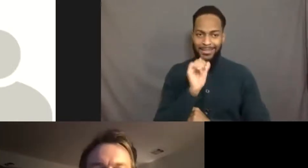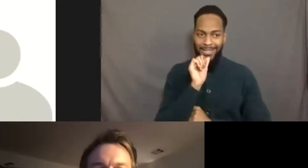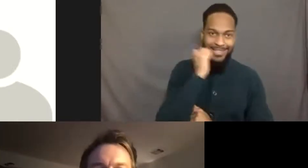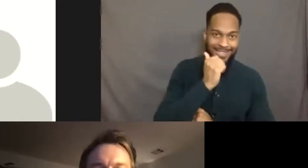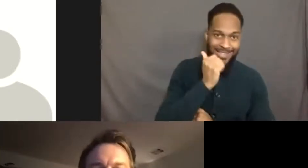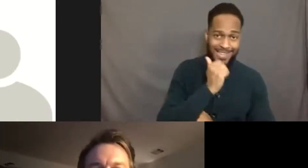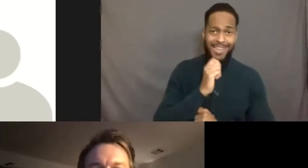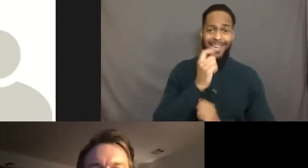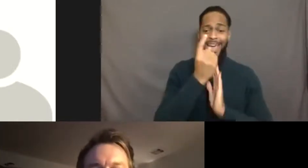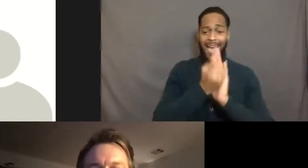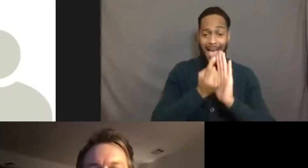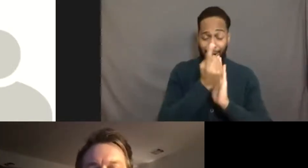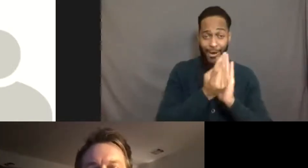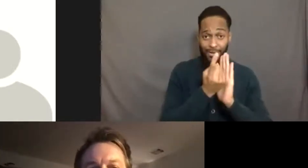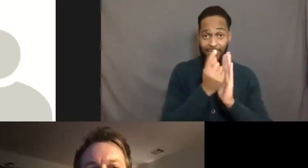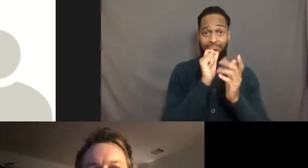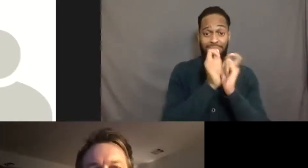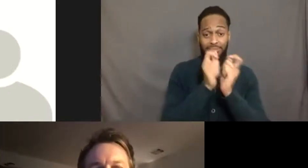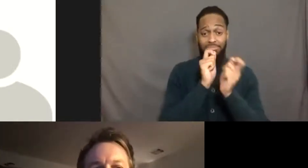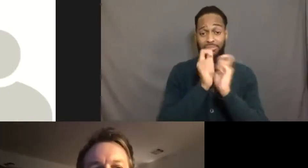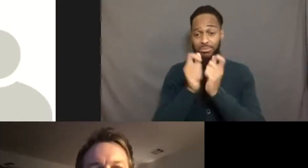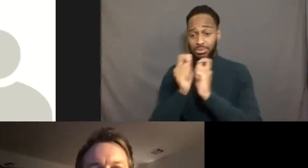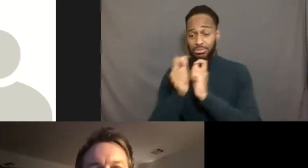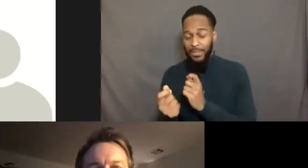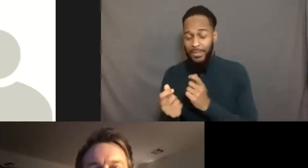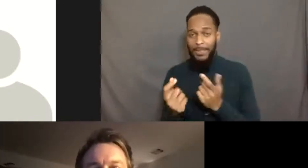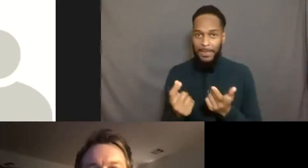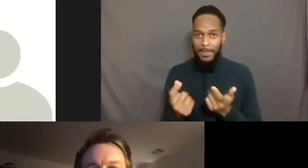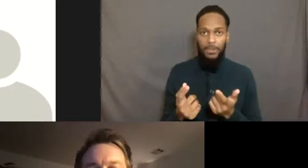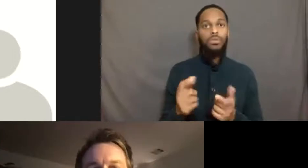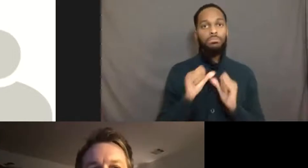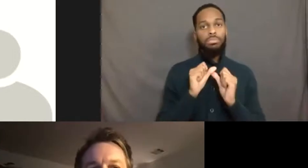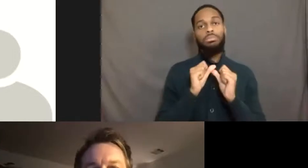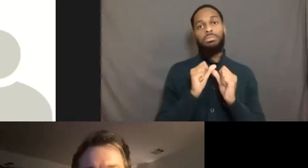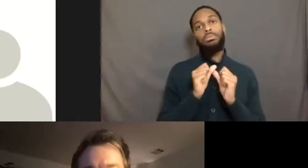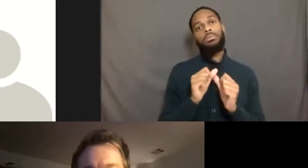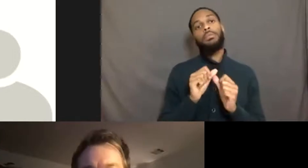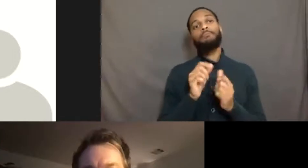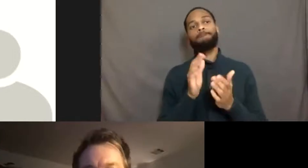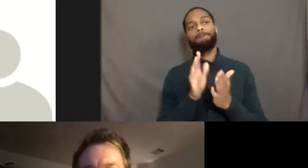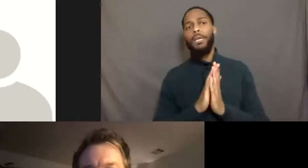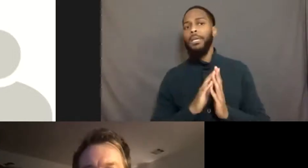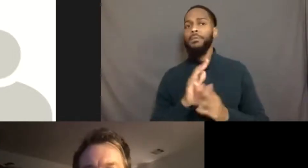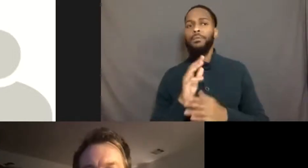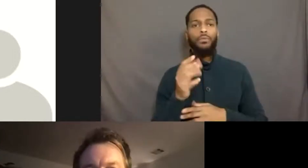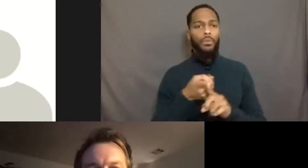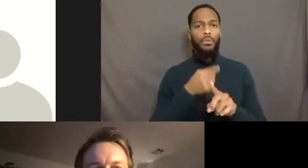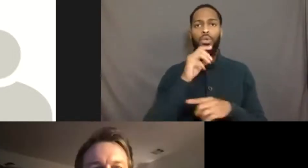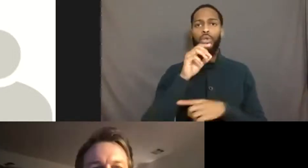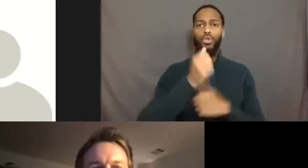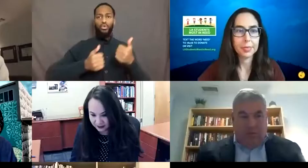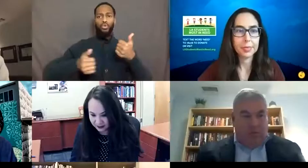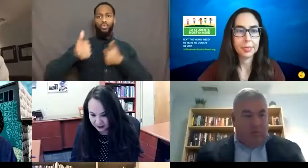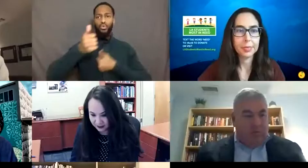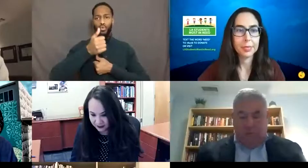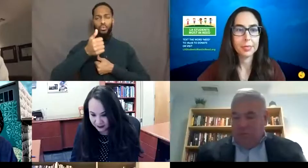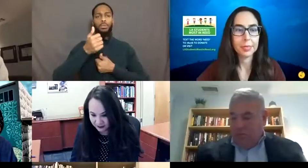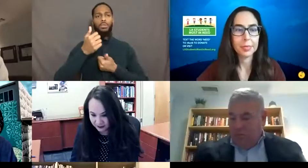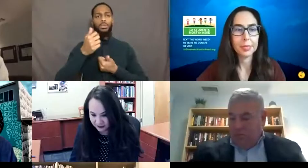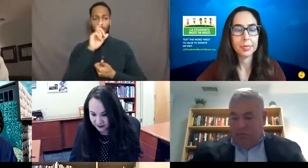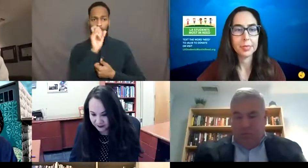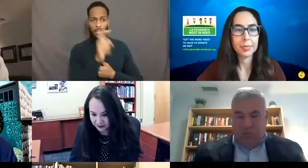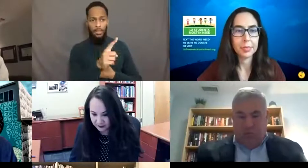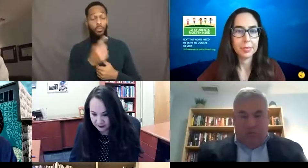superintendent's Monday morning addresses and social media. You know, what I heard today from our superintendent and his team is that we're ready